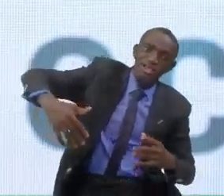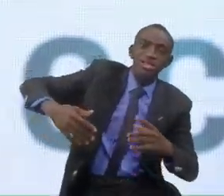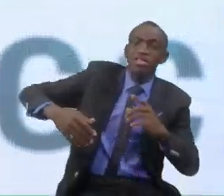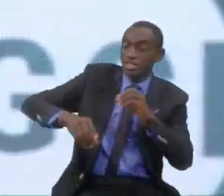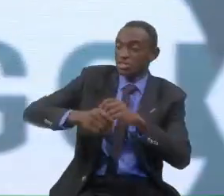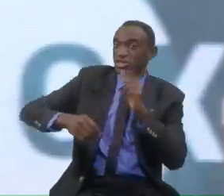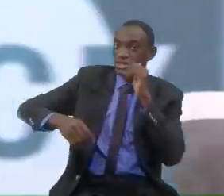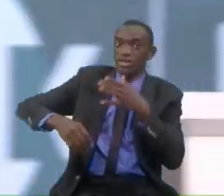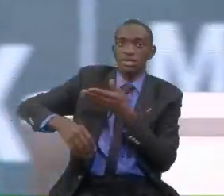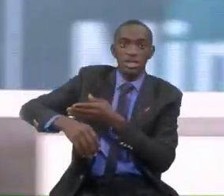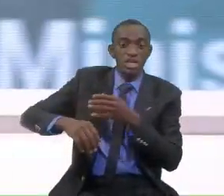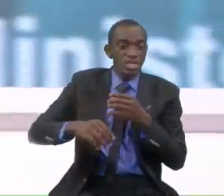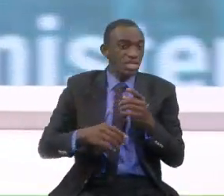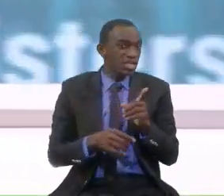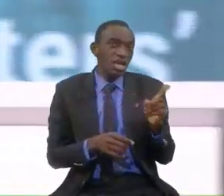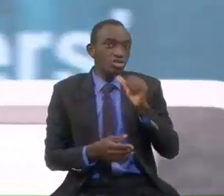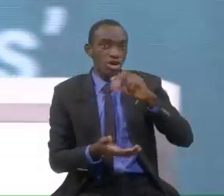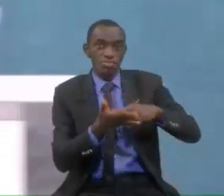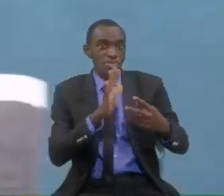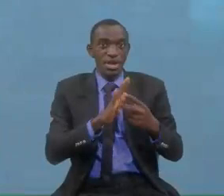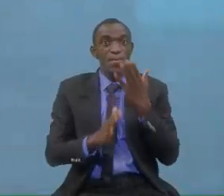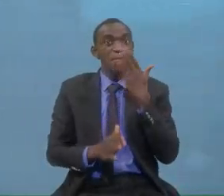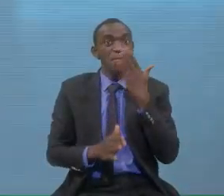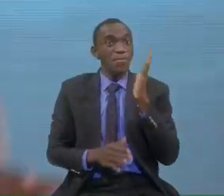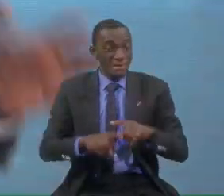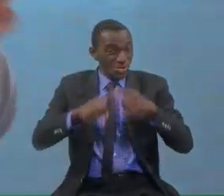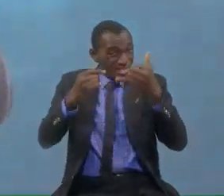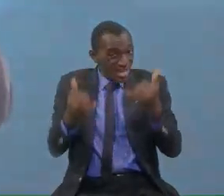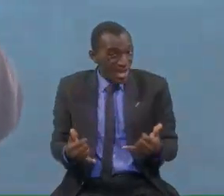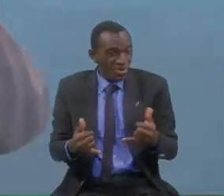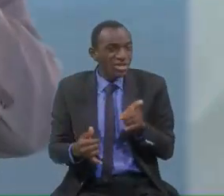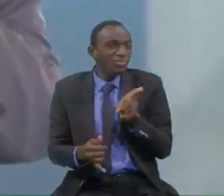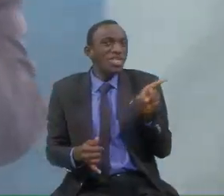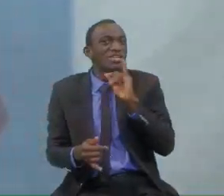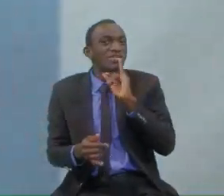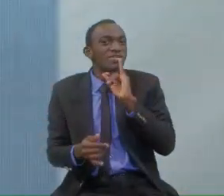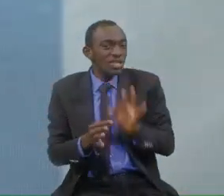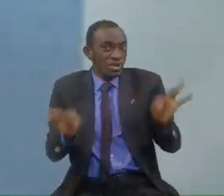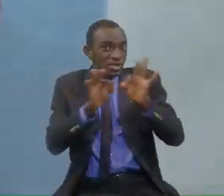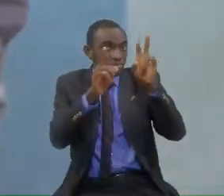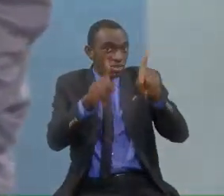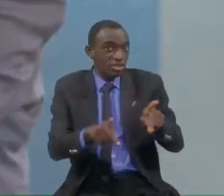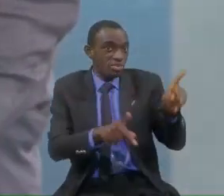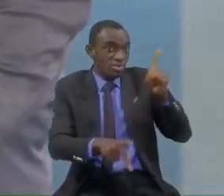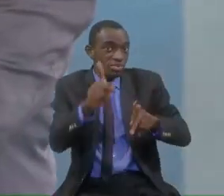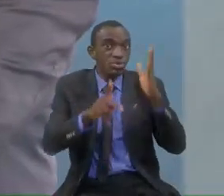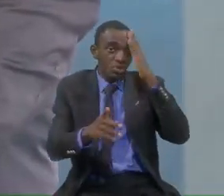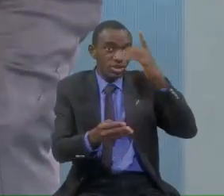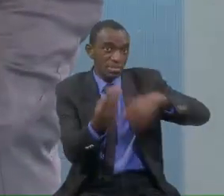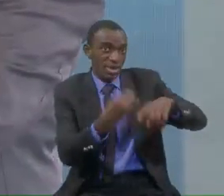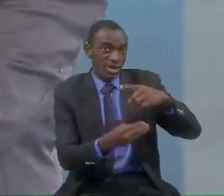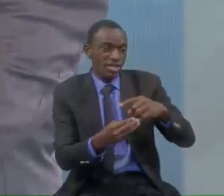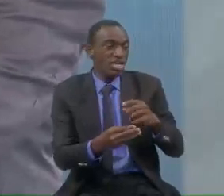bad, but now it's a public figure. And when he does that and he shows that to the